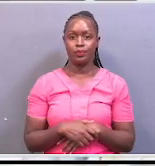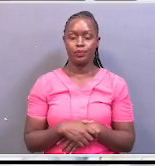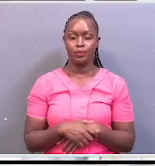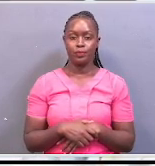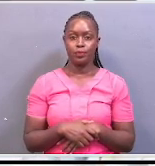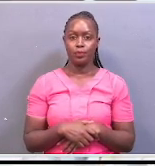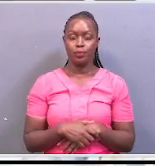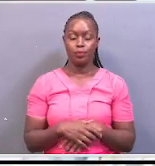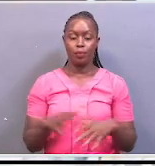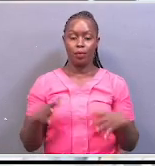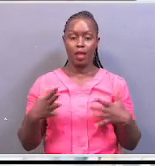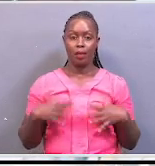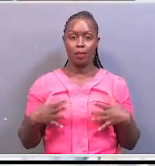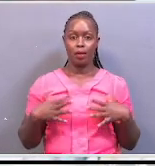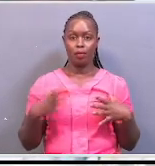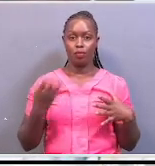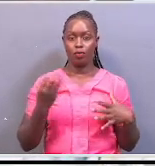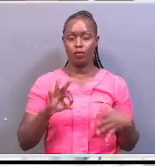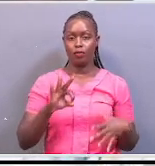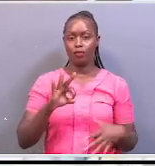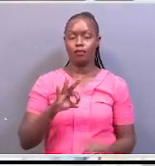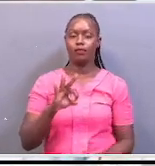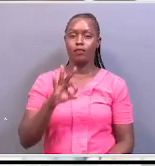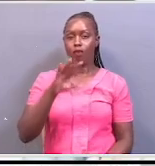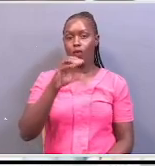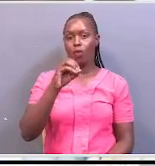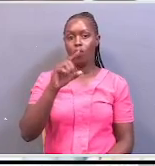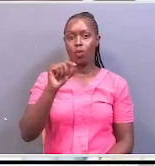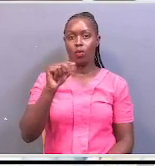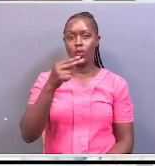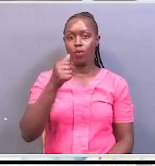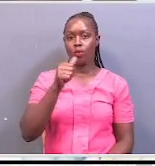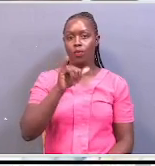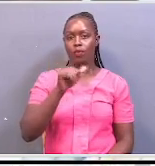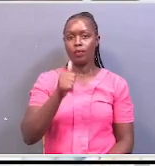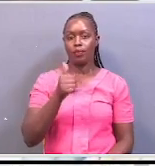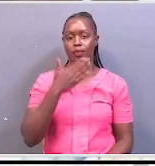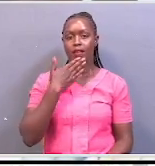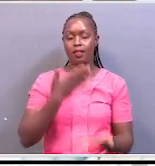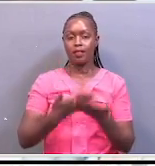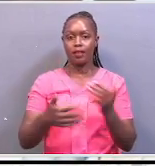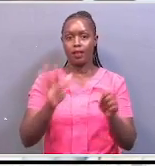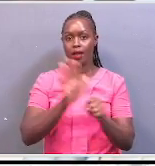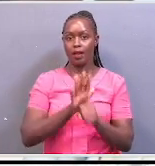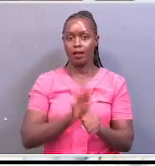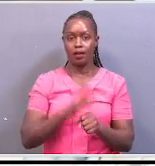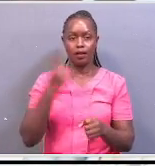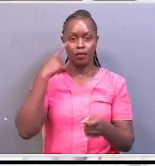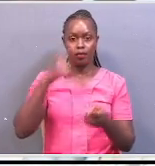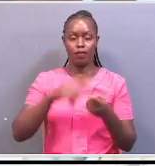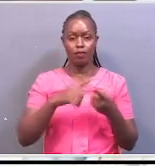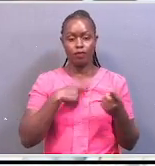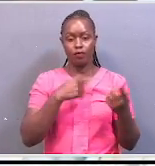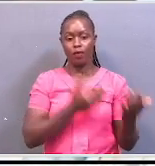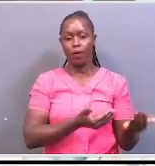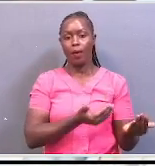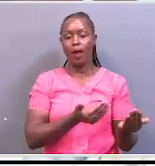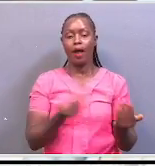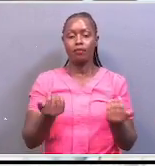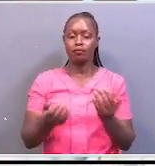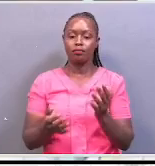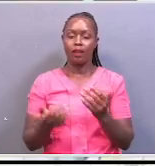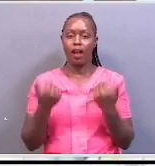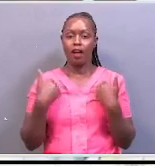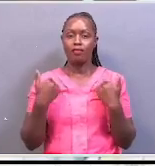To the people of Thongori and Othaya, thank you very much for bringing up a